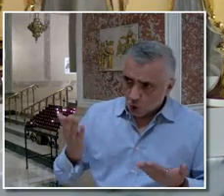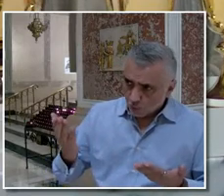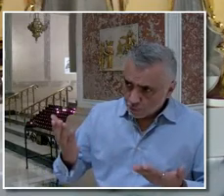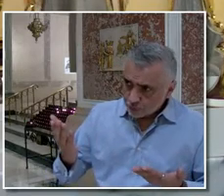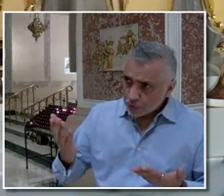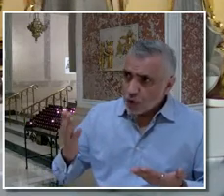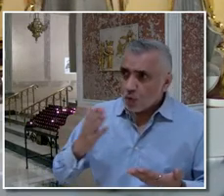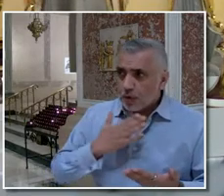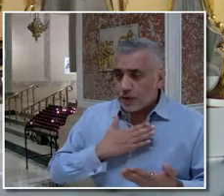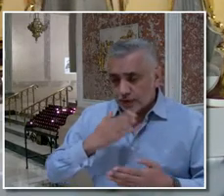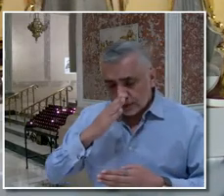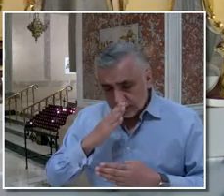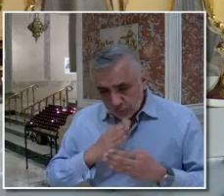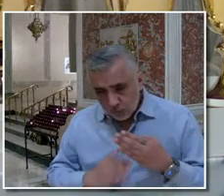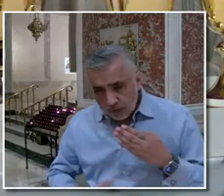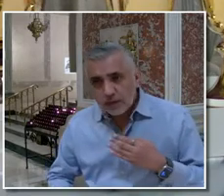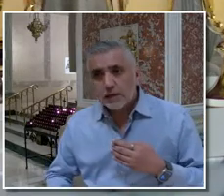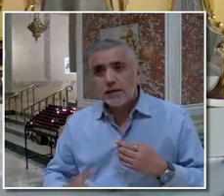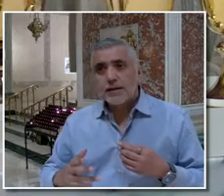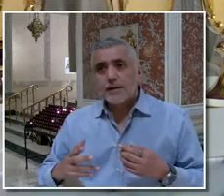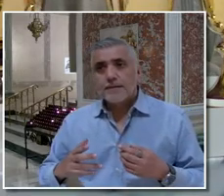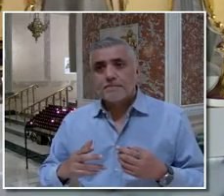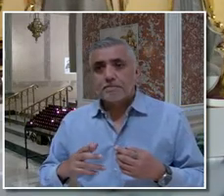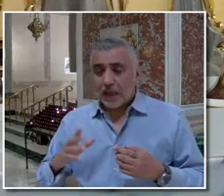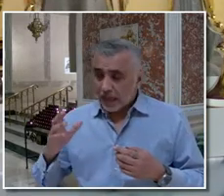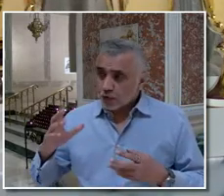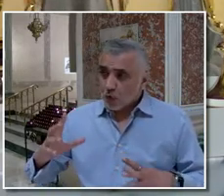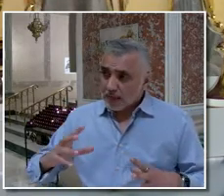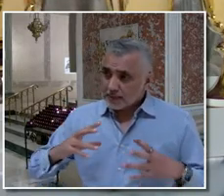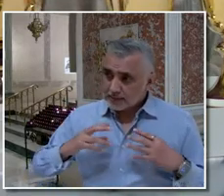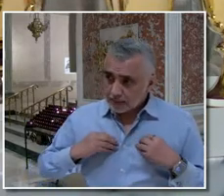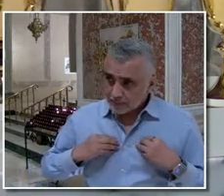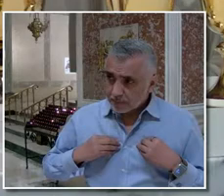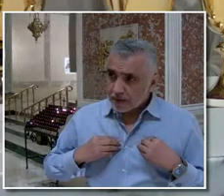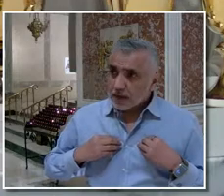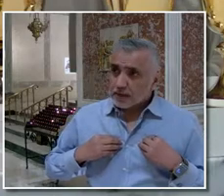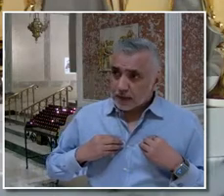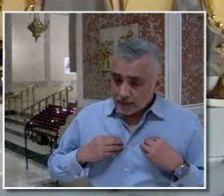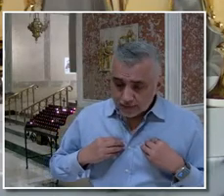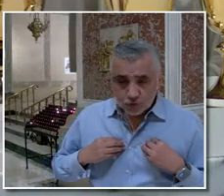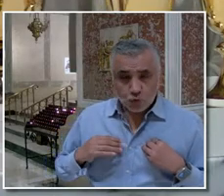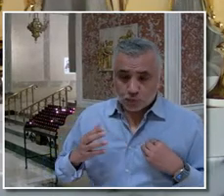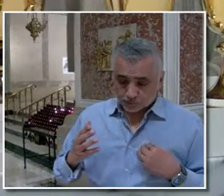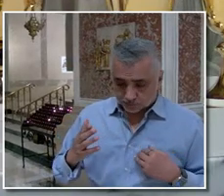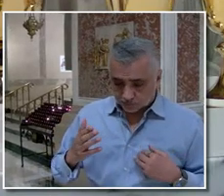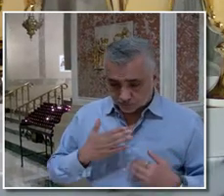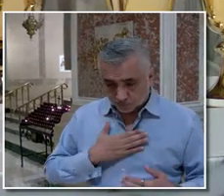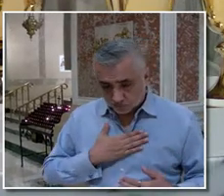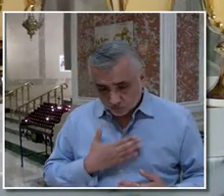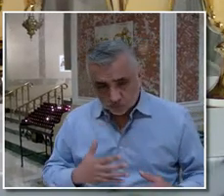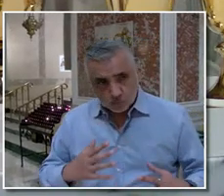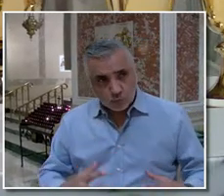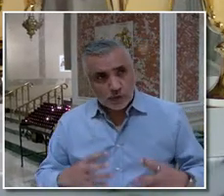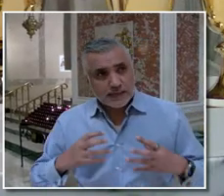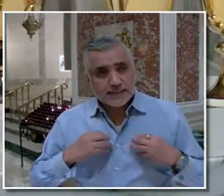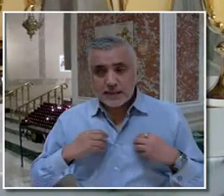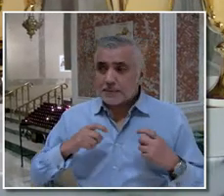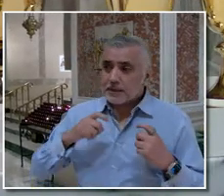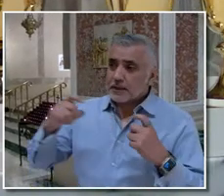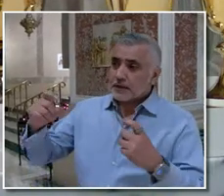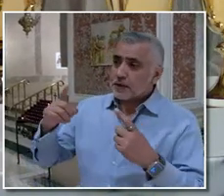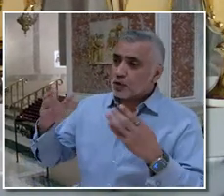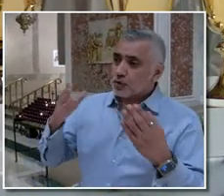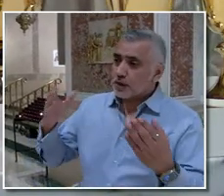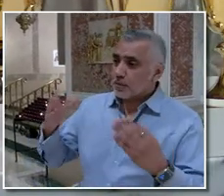a serene and kindly countenance, and to accept them as once you were pleased to accept the gifts of your